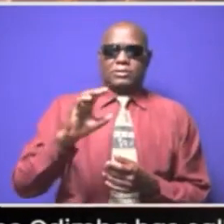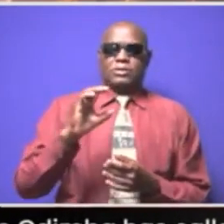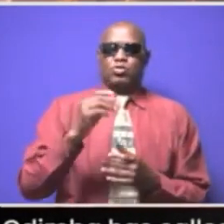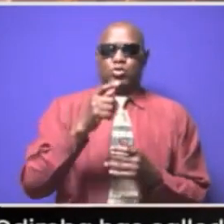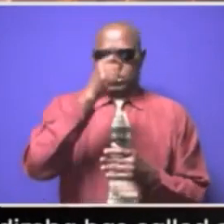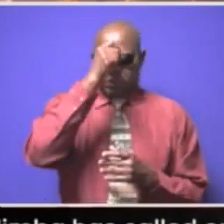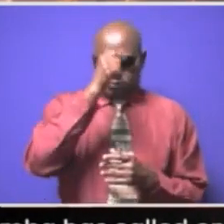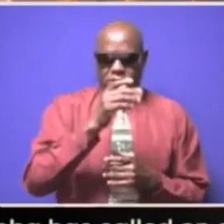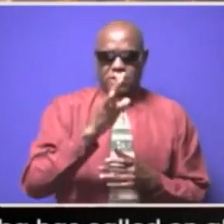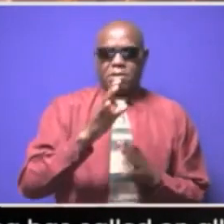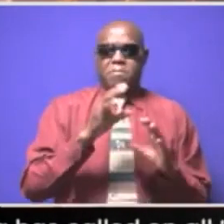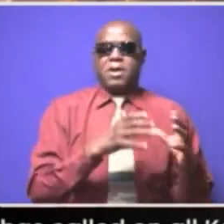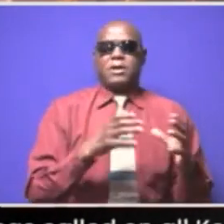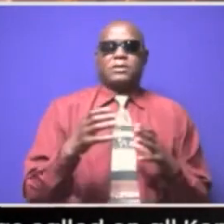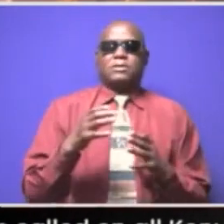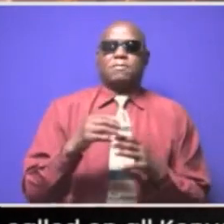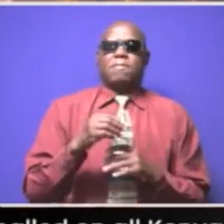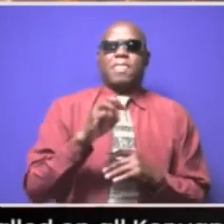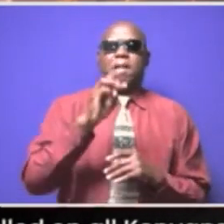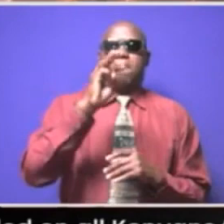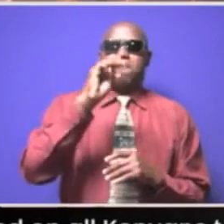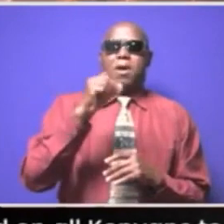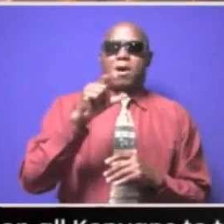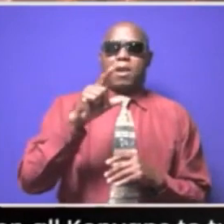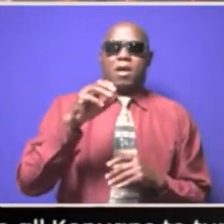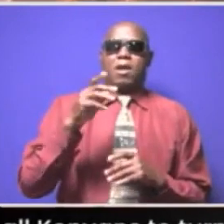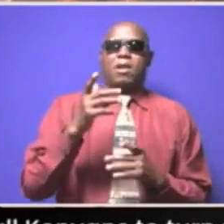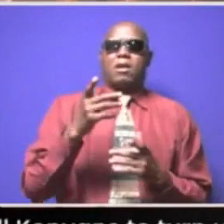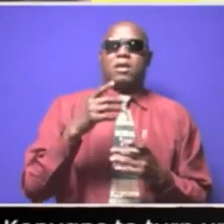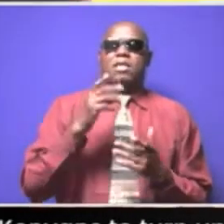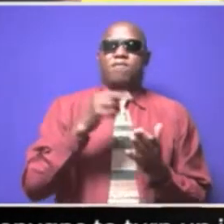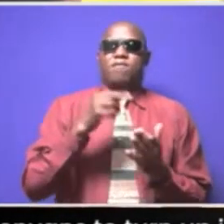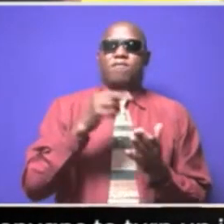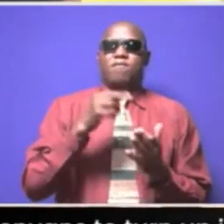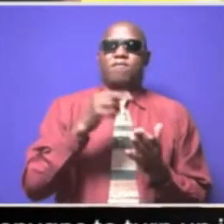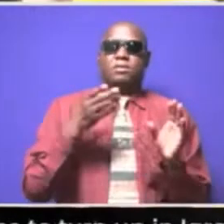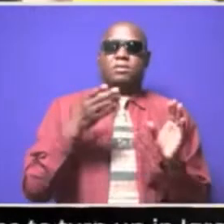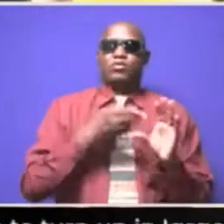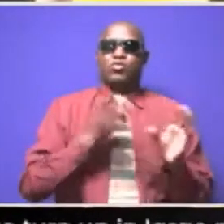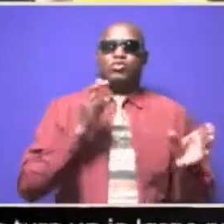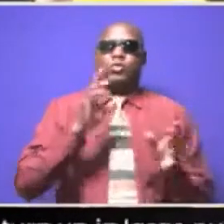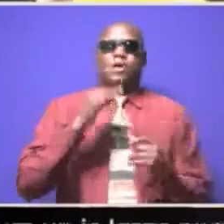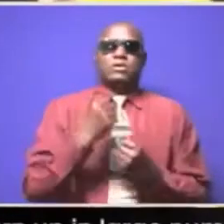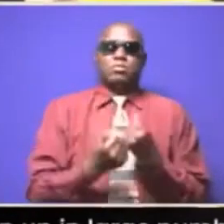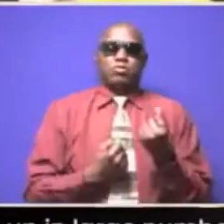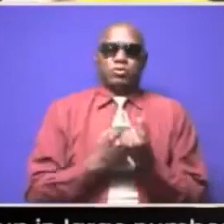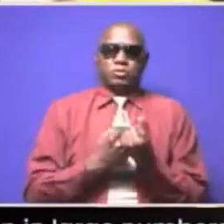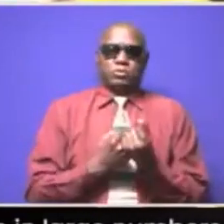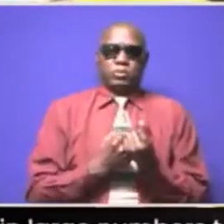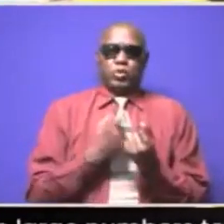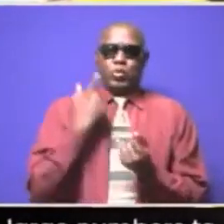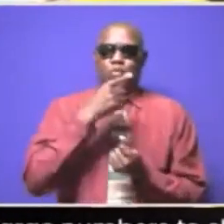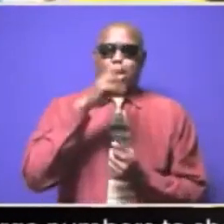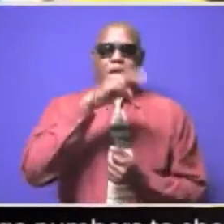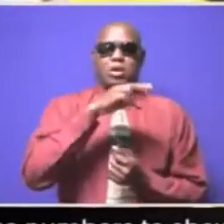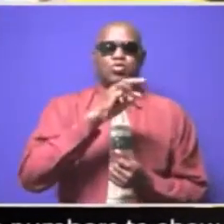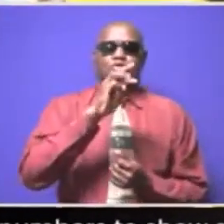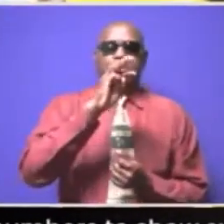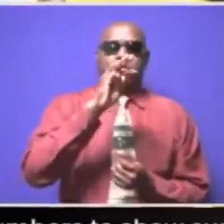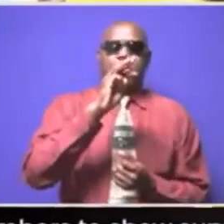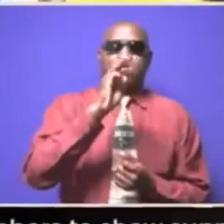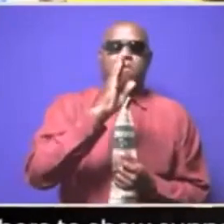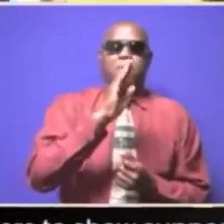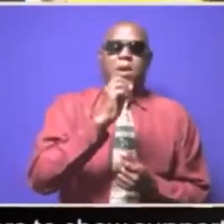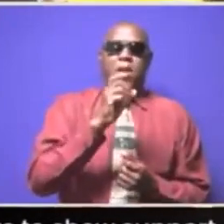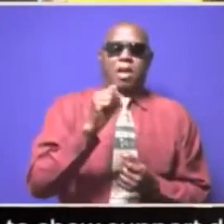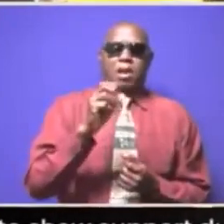General C Malala failure to which they will withdraw their support to those who continue to disregard Malala they further arged their counterparts to work